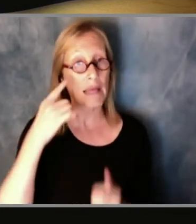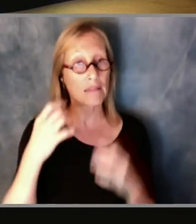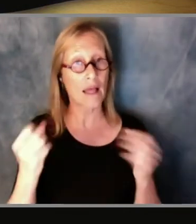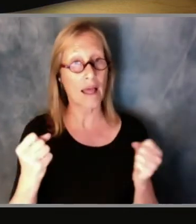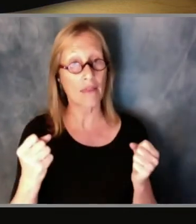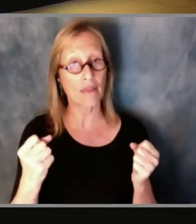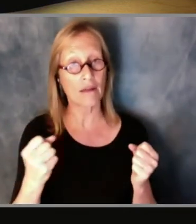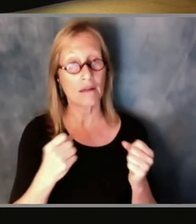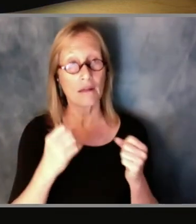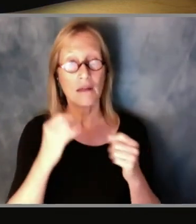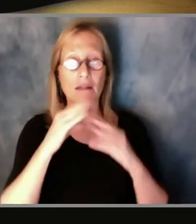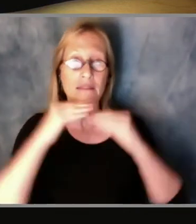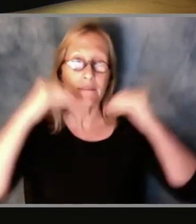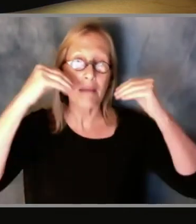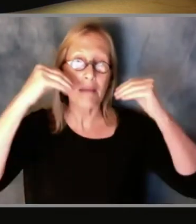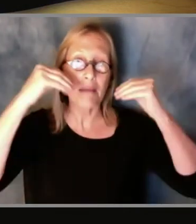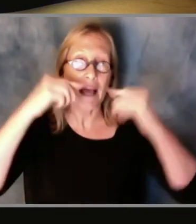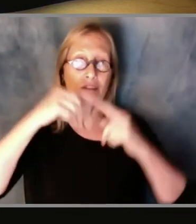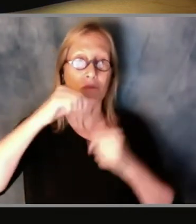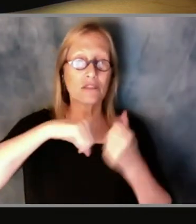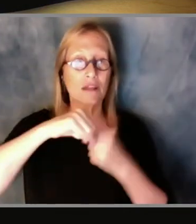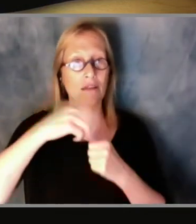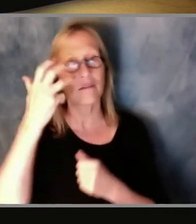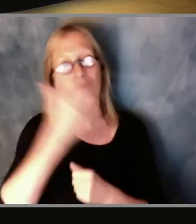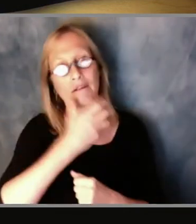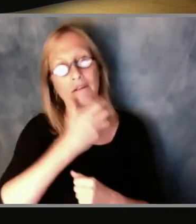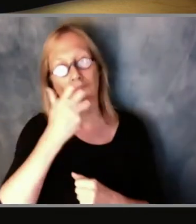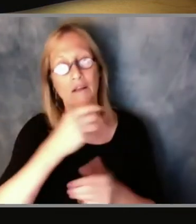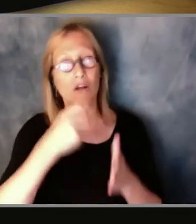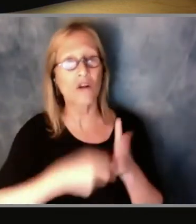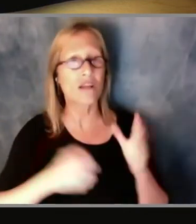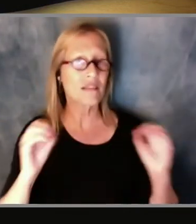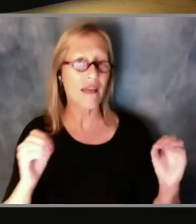goes a long ways and doesn't cost anything. Aloha.